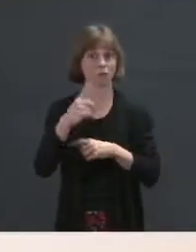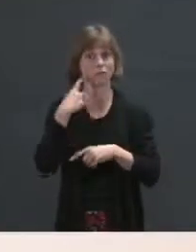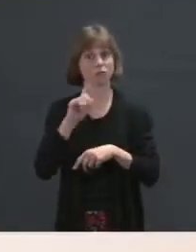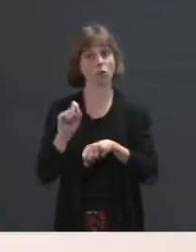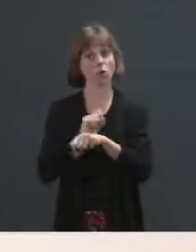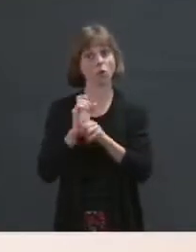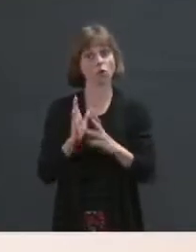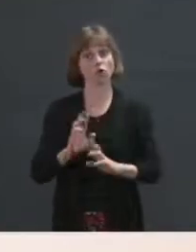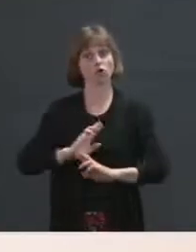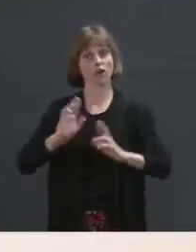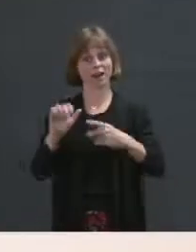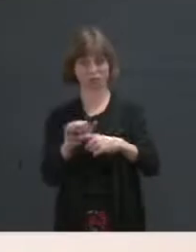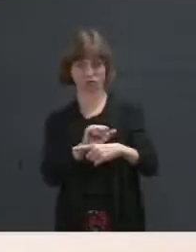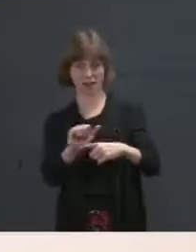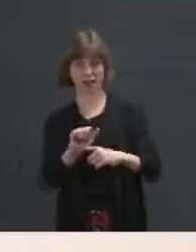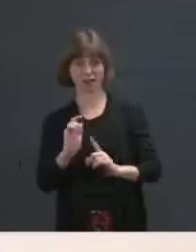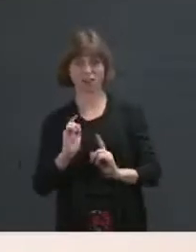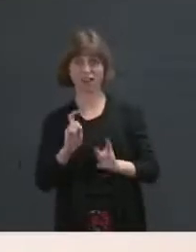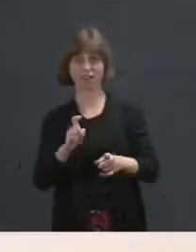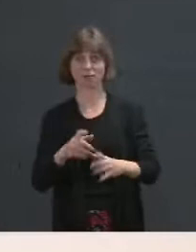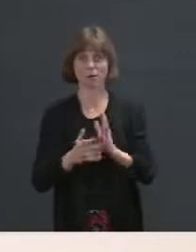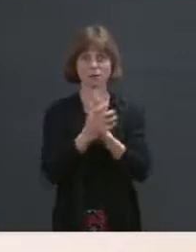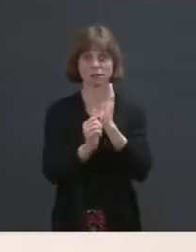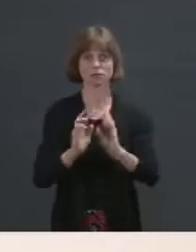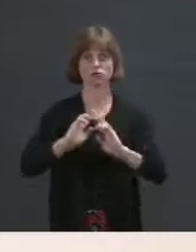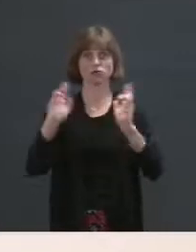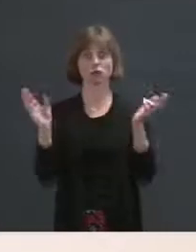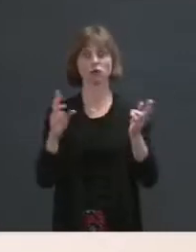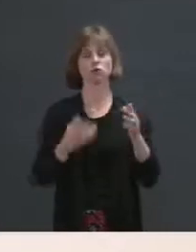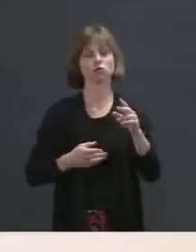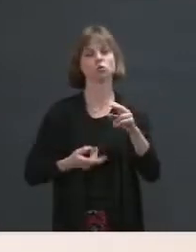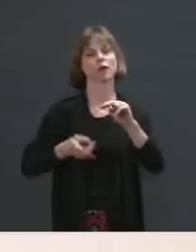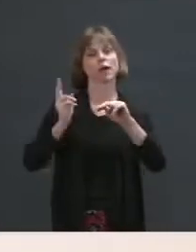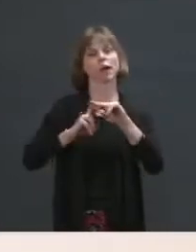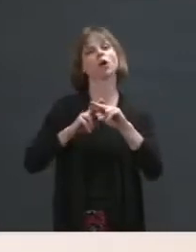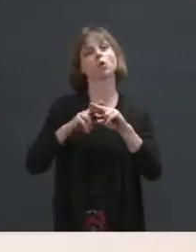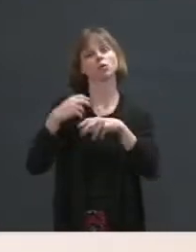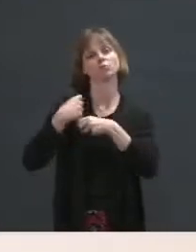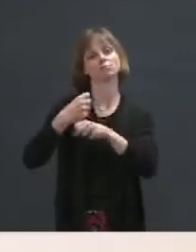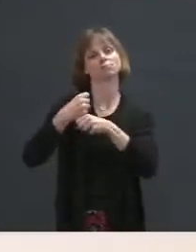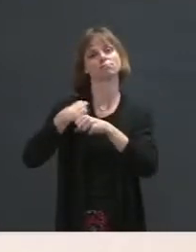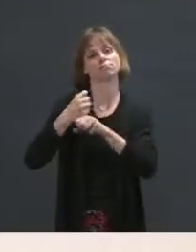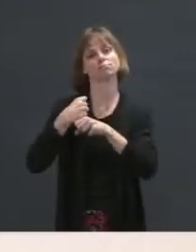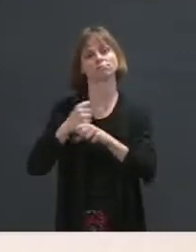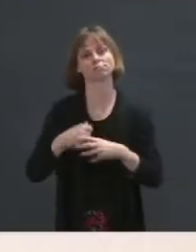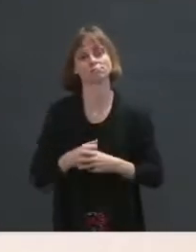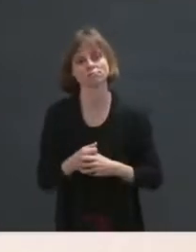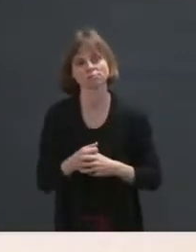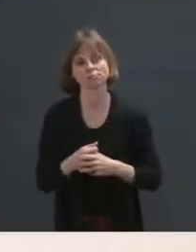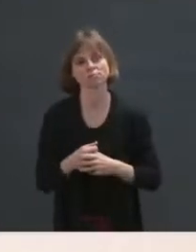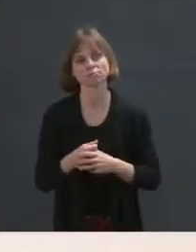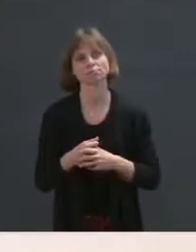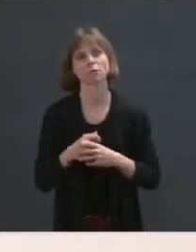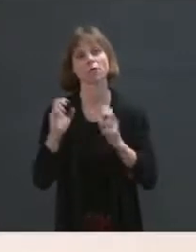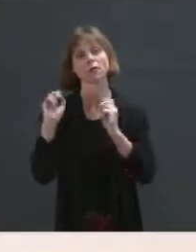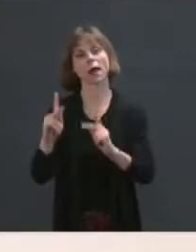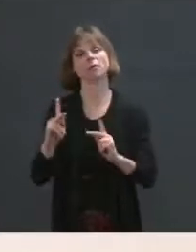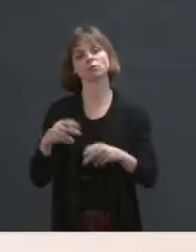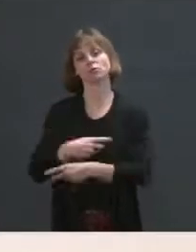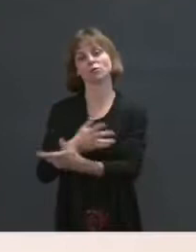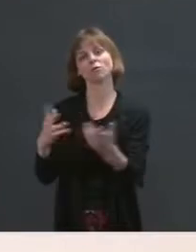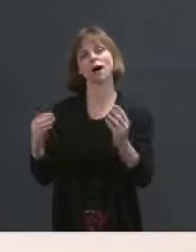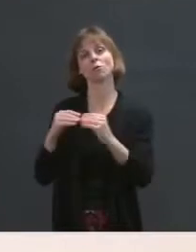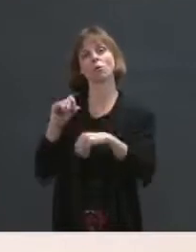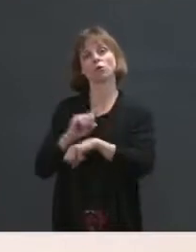and training so they have the skills needed to ramp up research, production, or distribution of a critical good. And there are opportunities to bring more jobs to